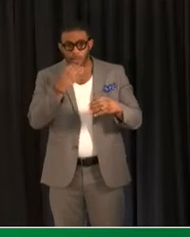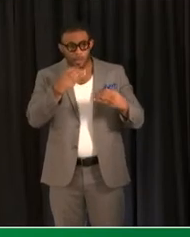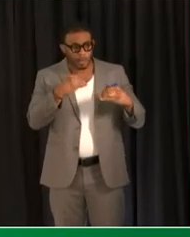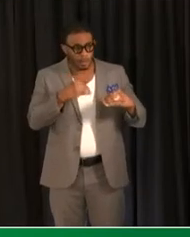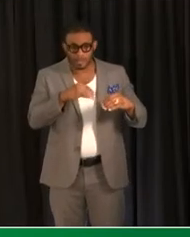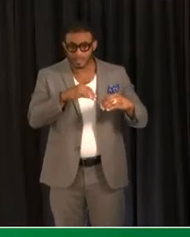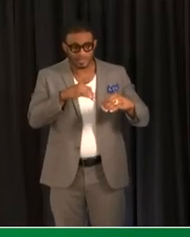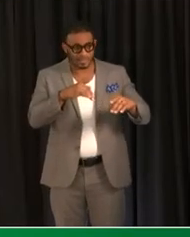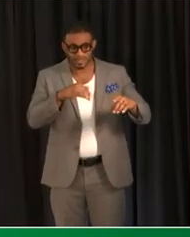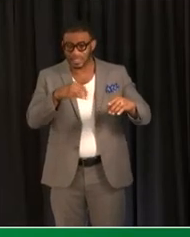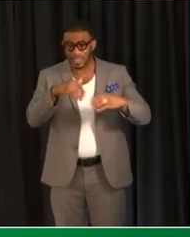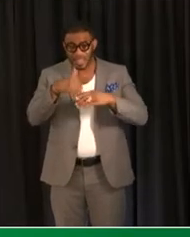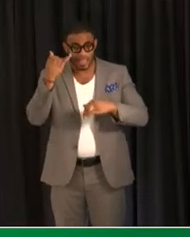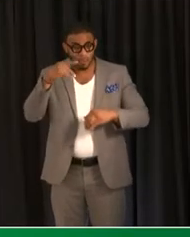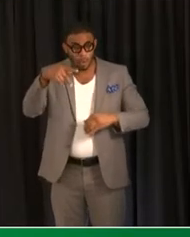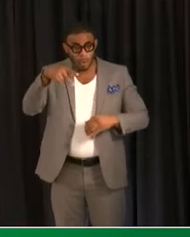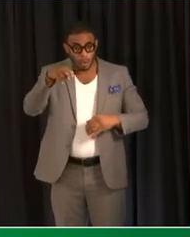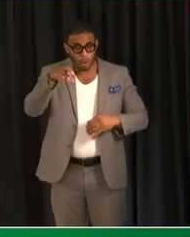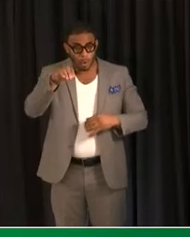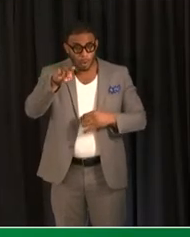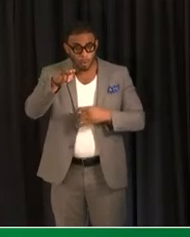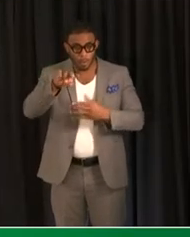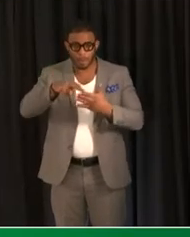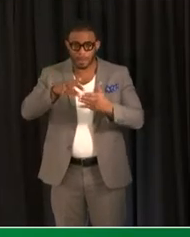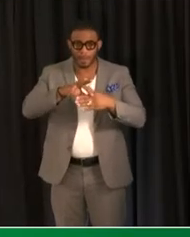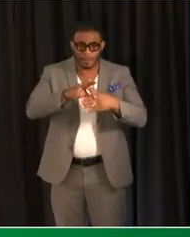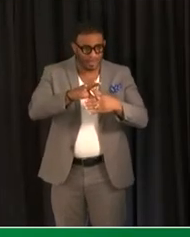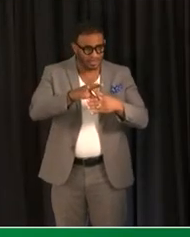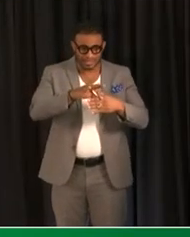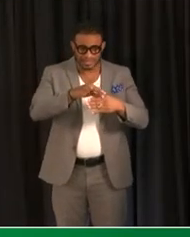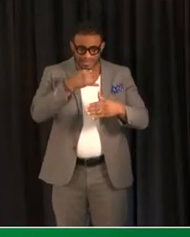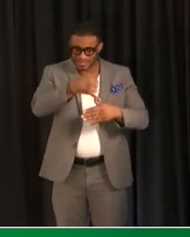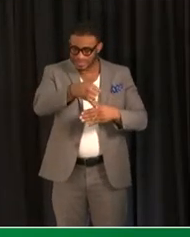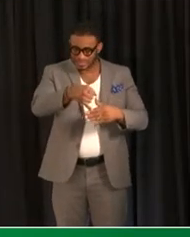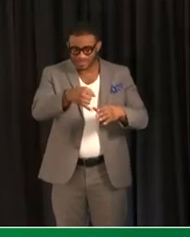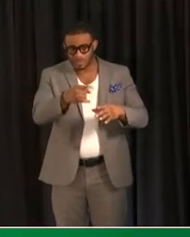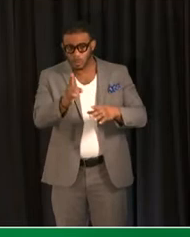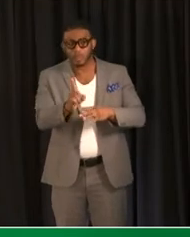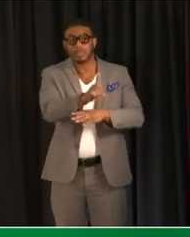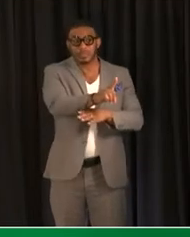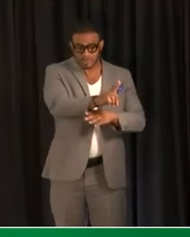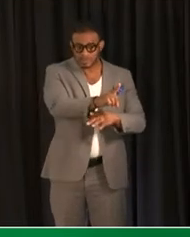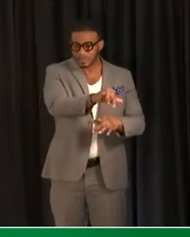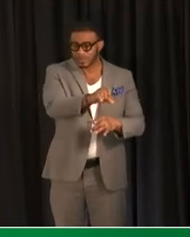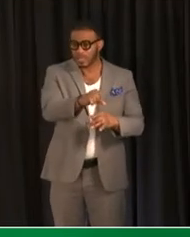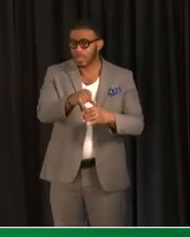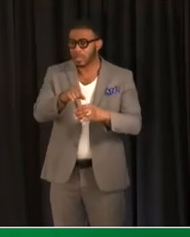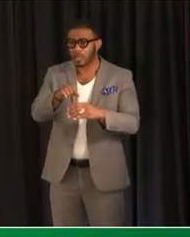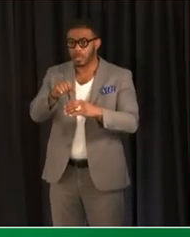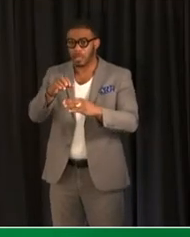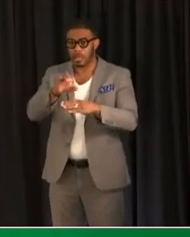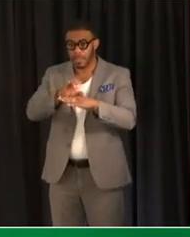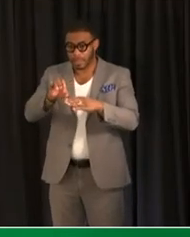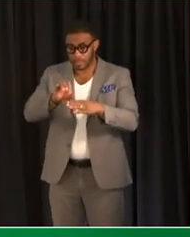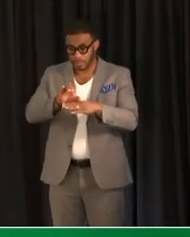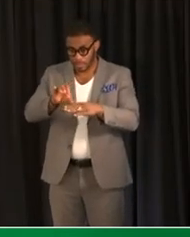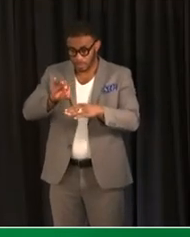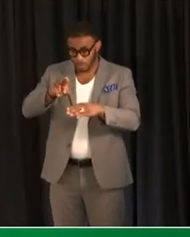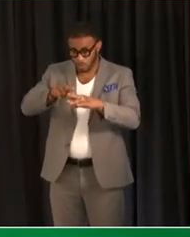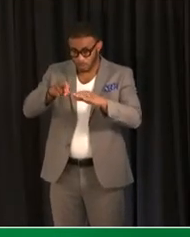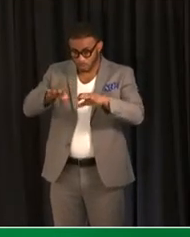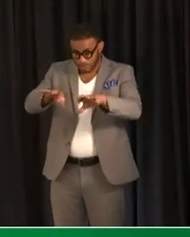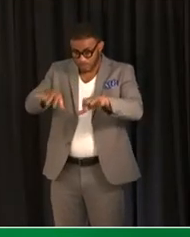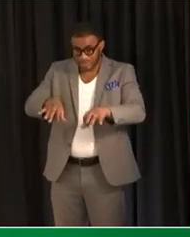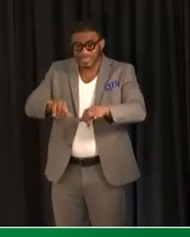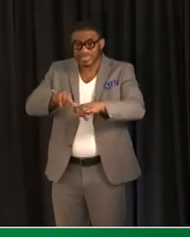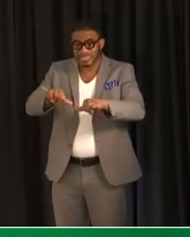produce department, we keep telling them to please hurry up, or at the cash register, we do the same. Y lo